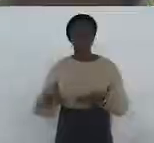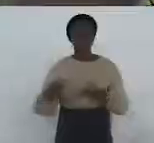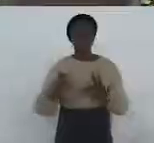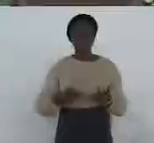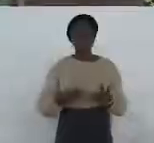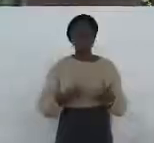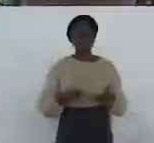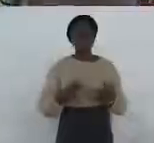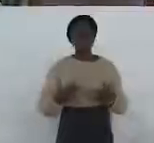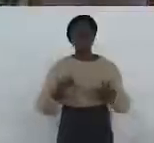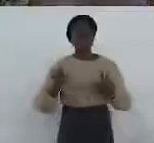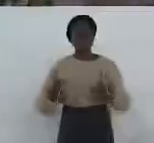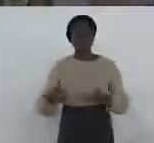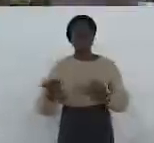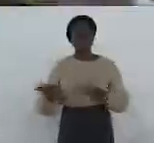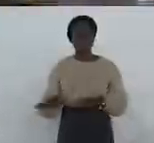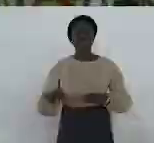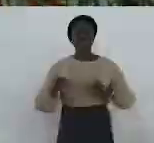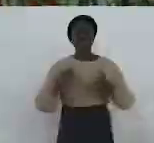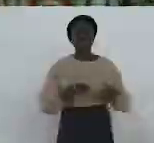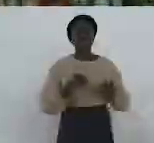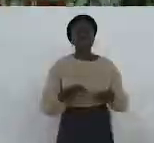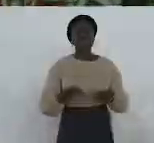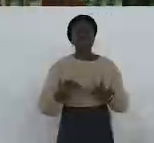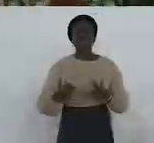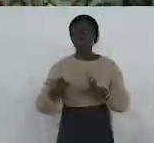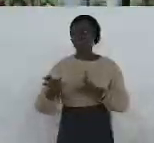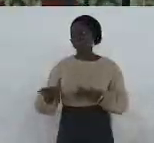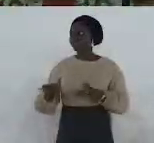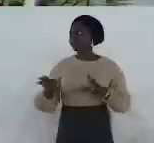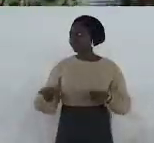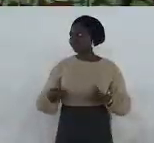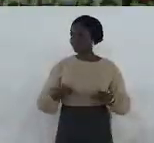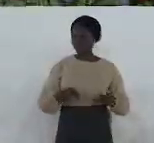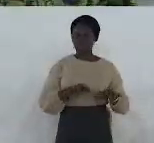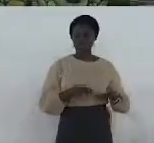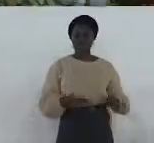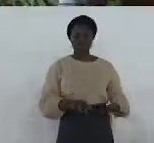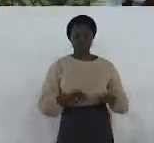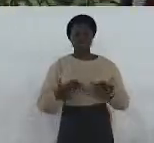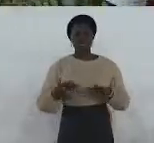come on come on somebody make a Joyful Noise in this